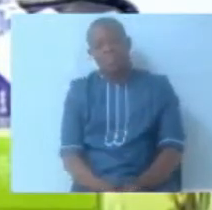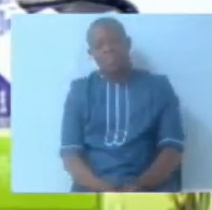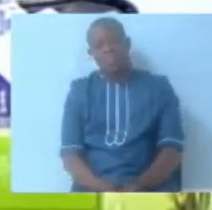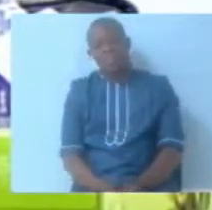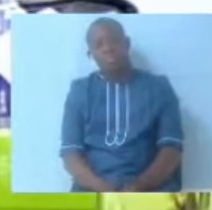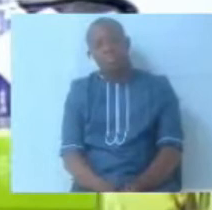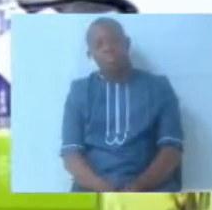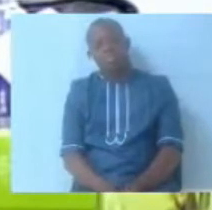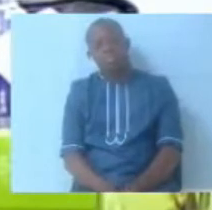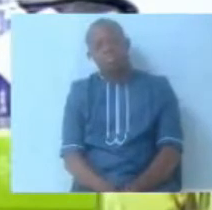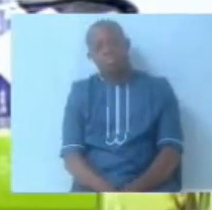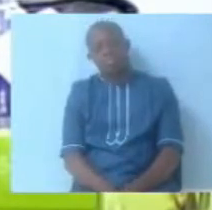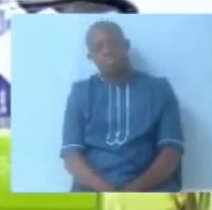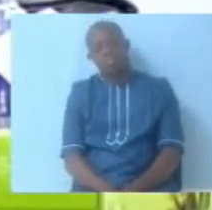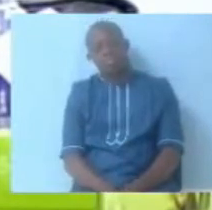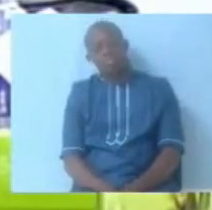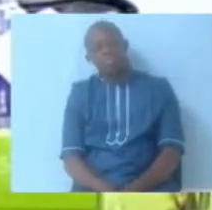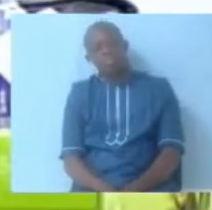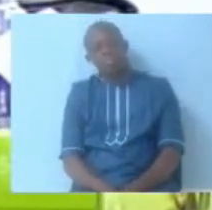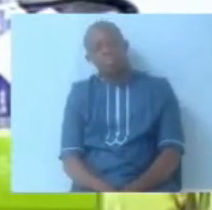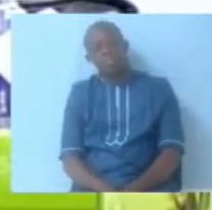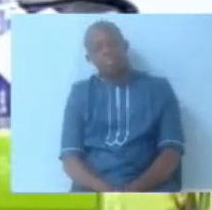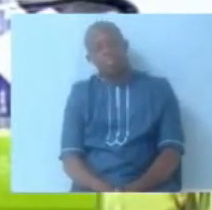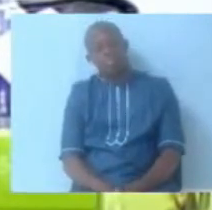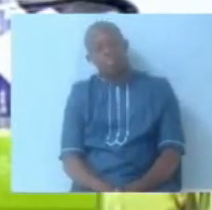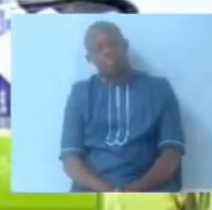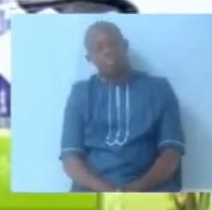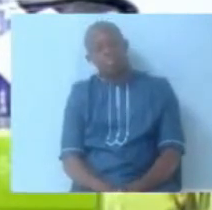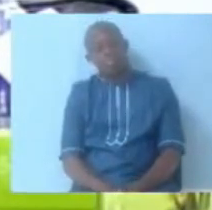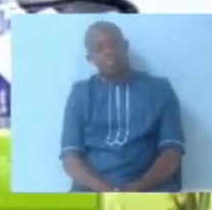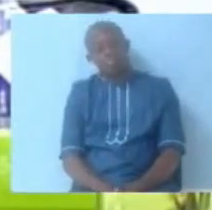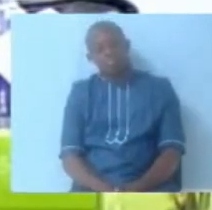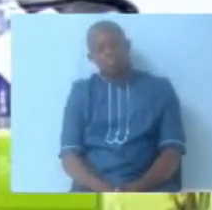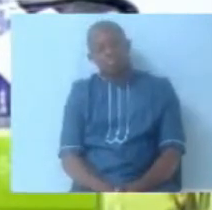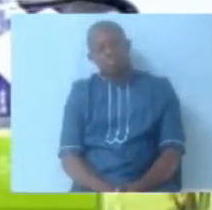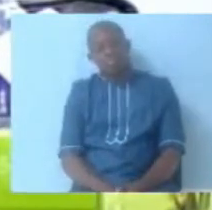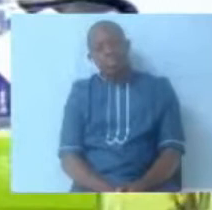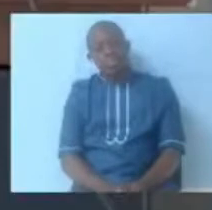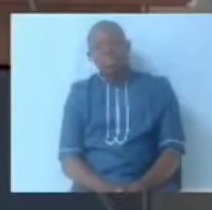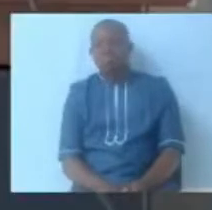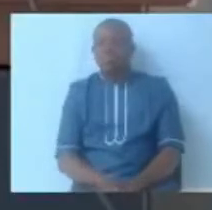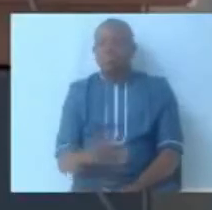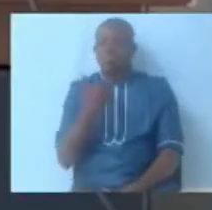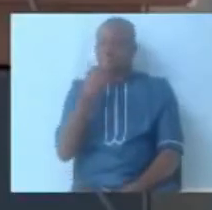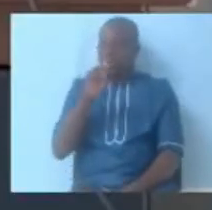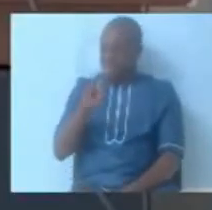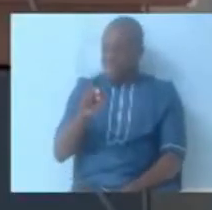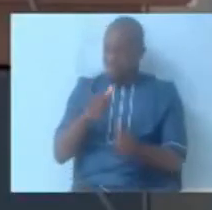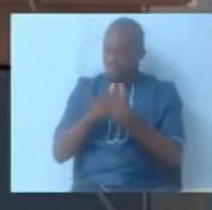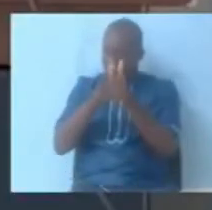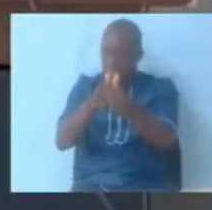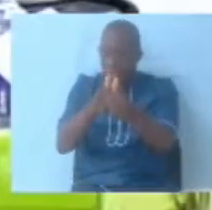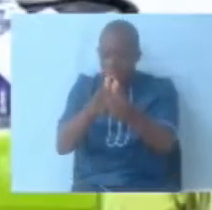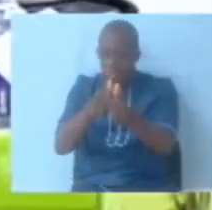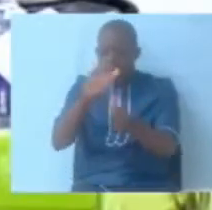nung, amunta ayolu korin di jele, amansong puru nyin molu hanikili ye bail ikono. And was that pursuant to decree number one? For